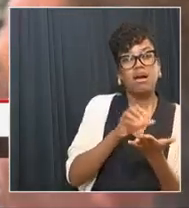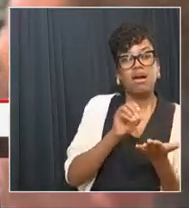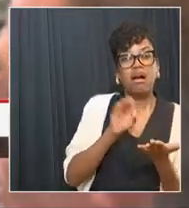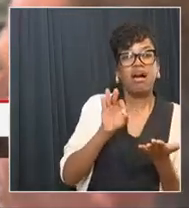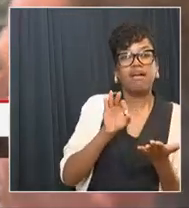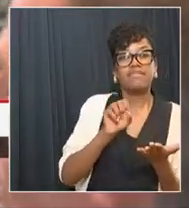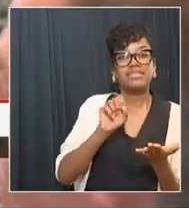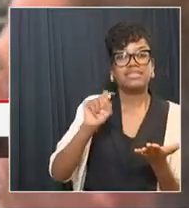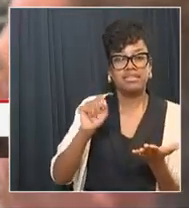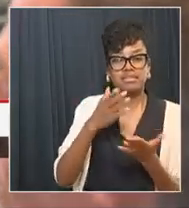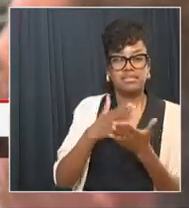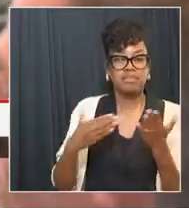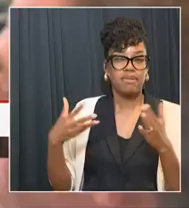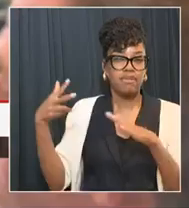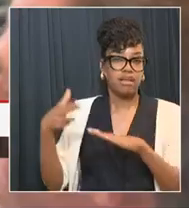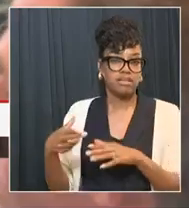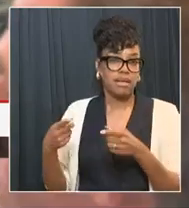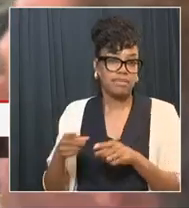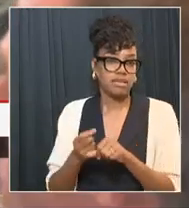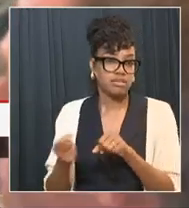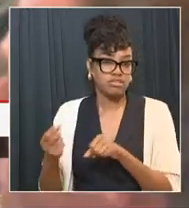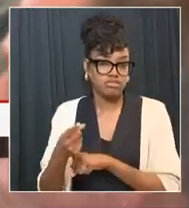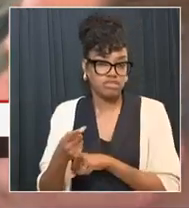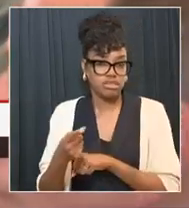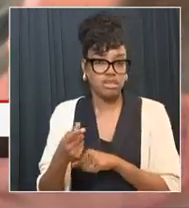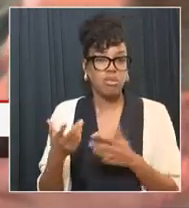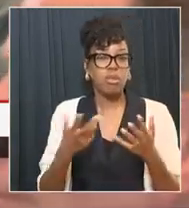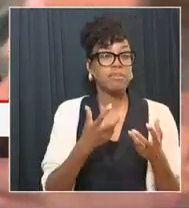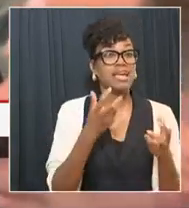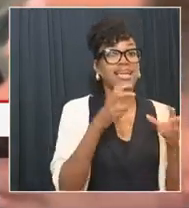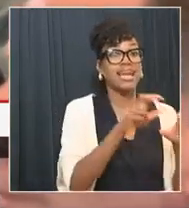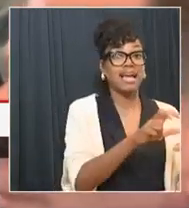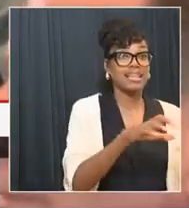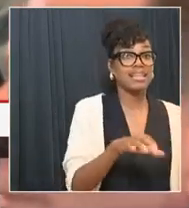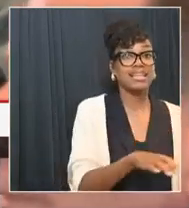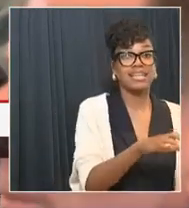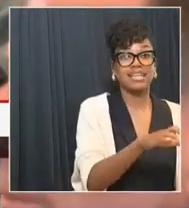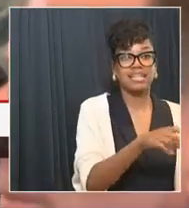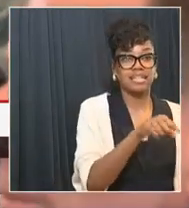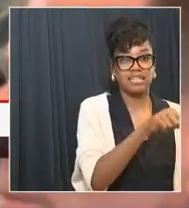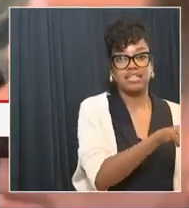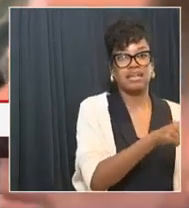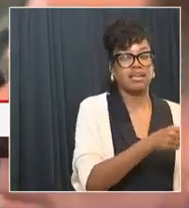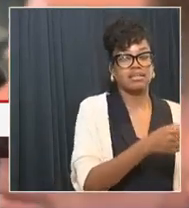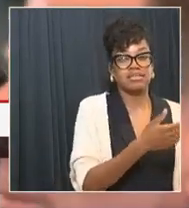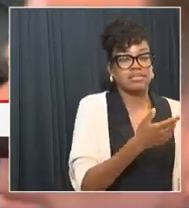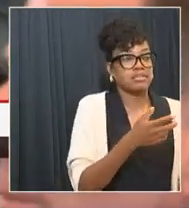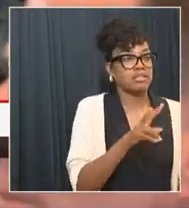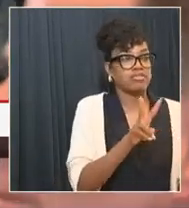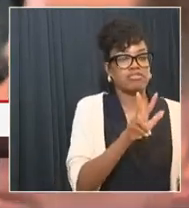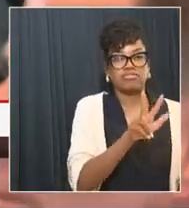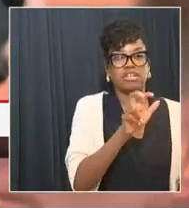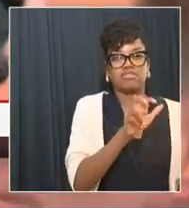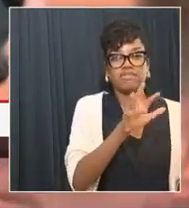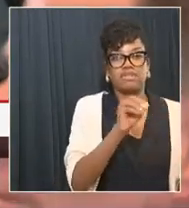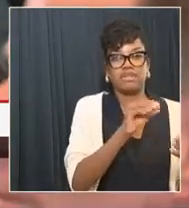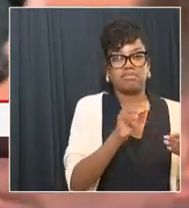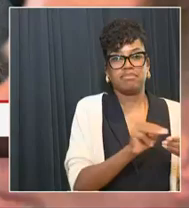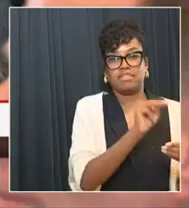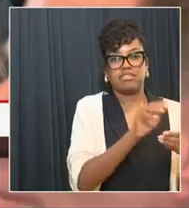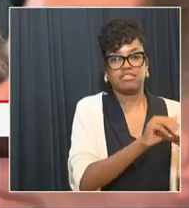as next year, as far as what would be a catalytic investment to the tune of, $350 million is like the anticipated